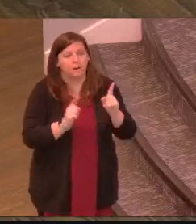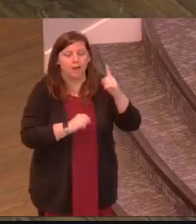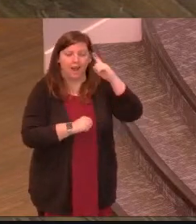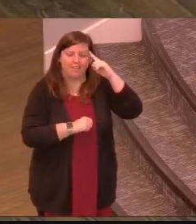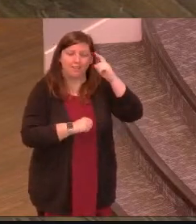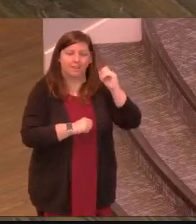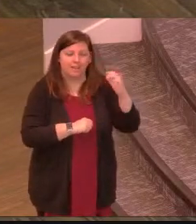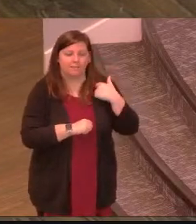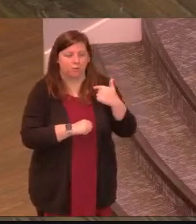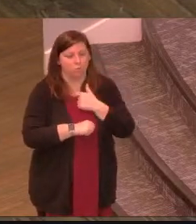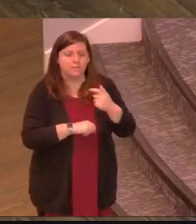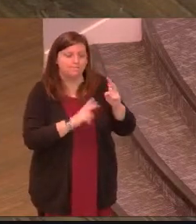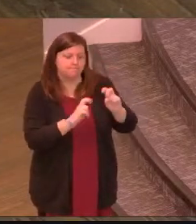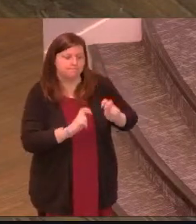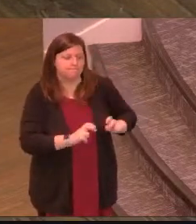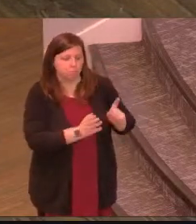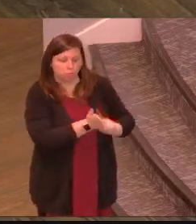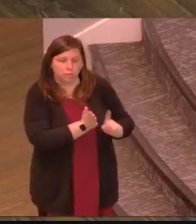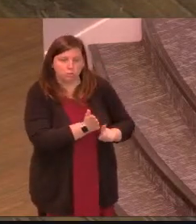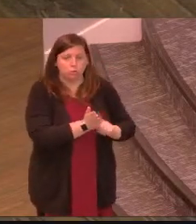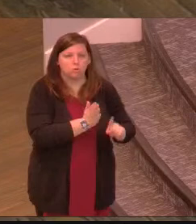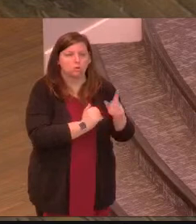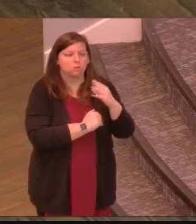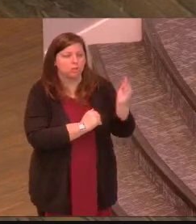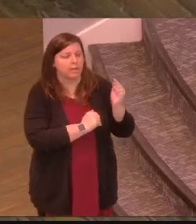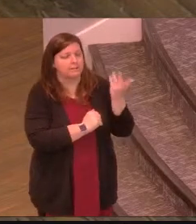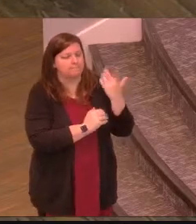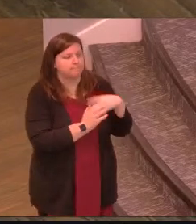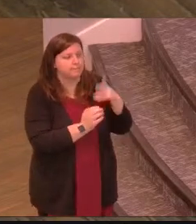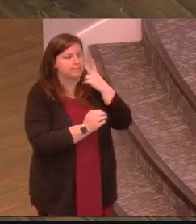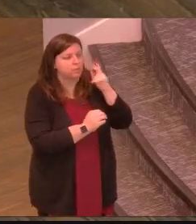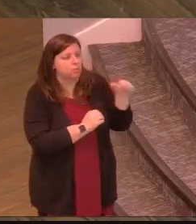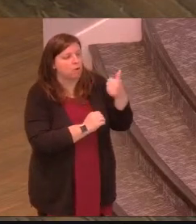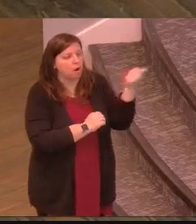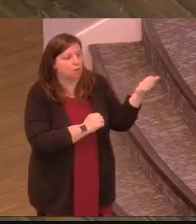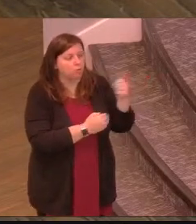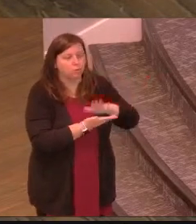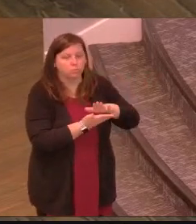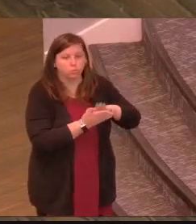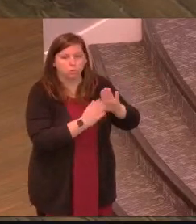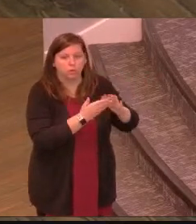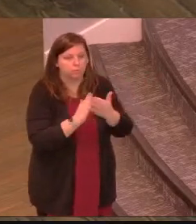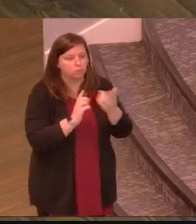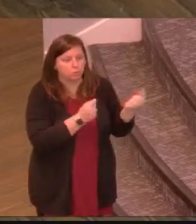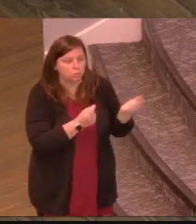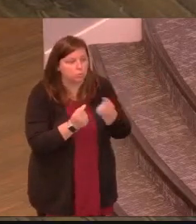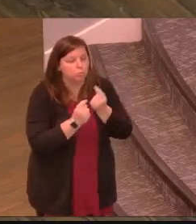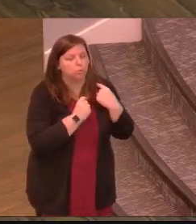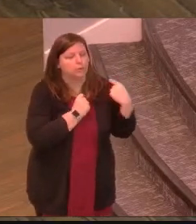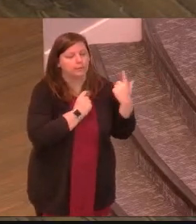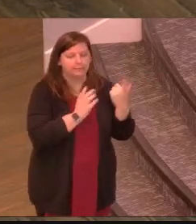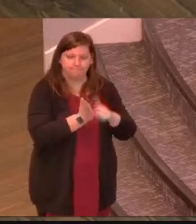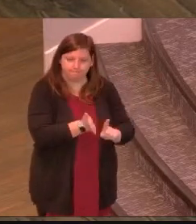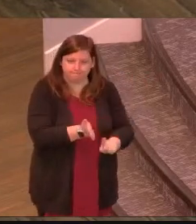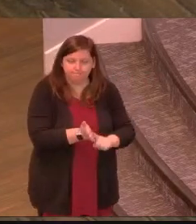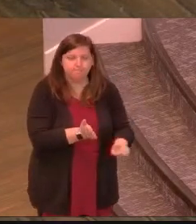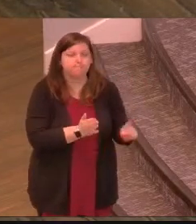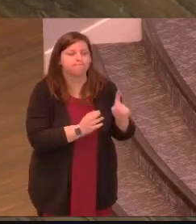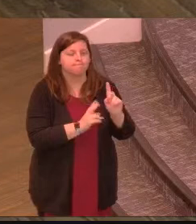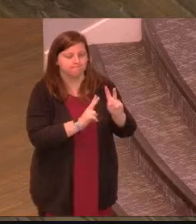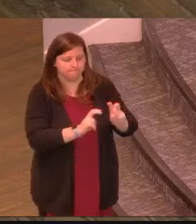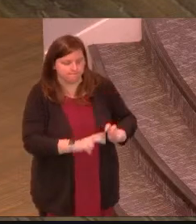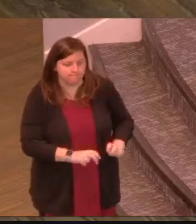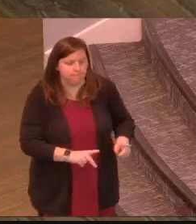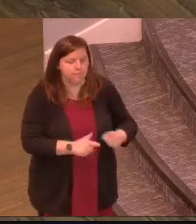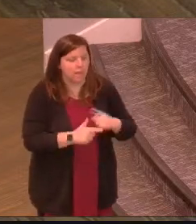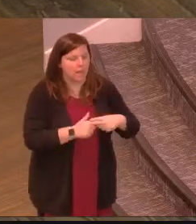other communities are doing, and taking the feedback that we hear from those advisory boards to see, what does this mean? Is there anything